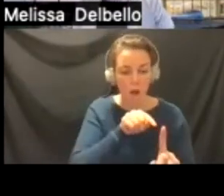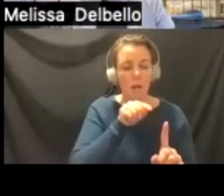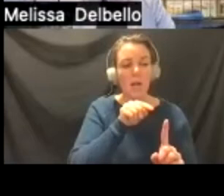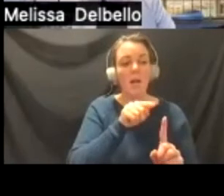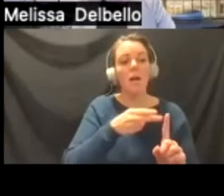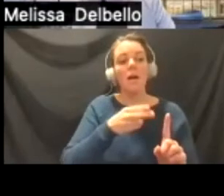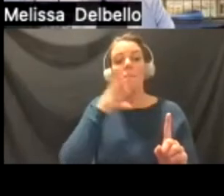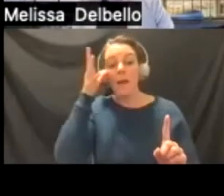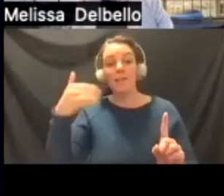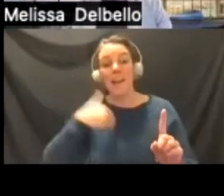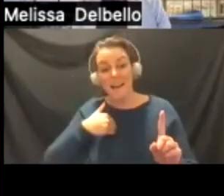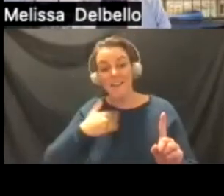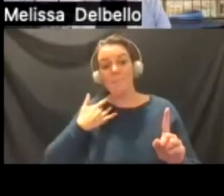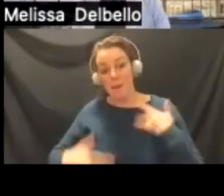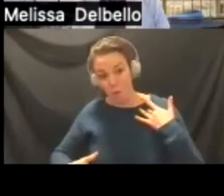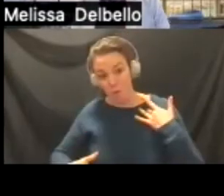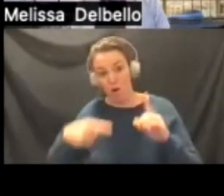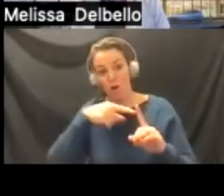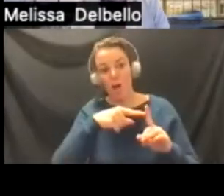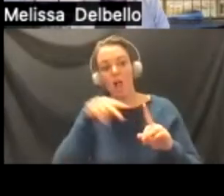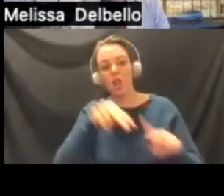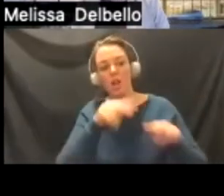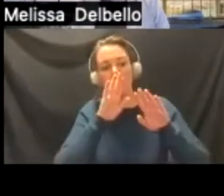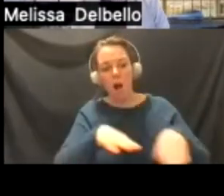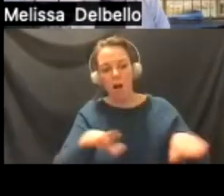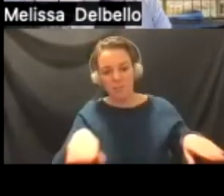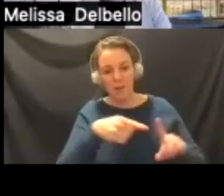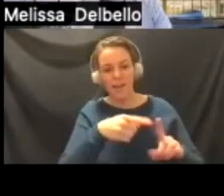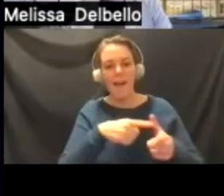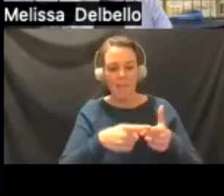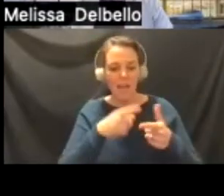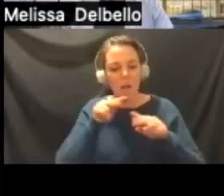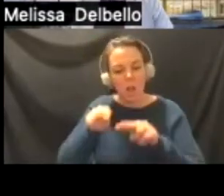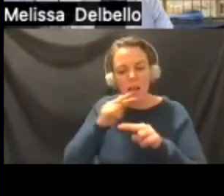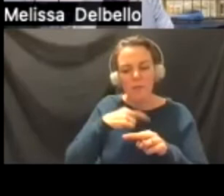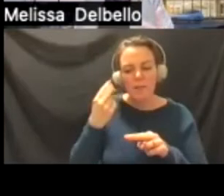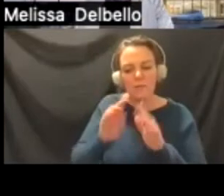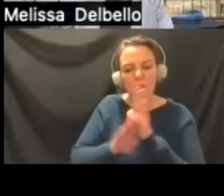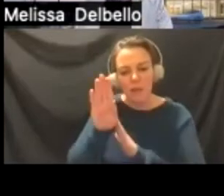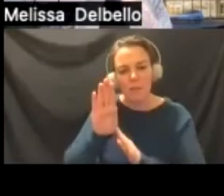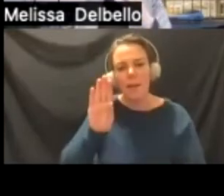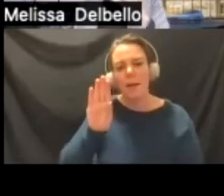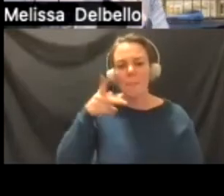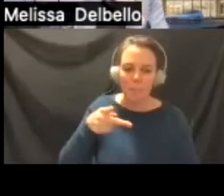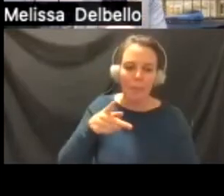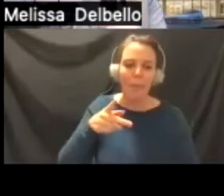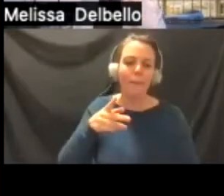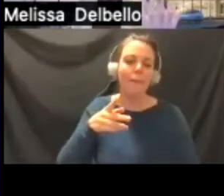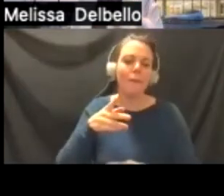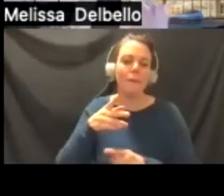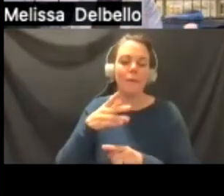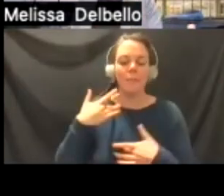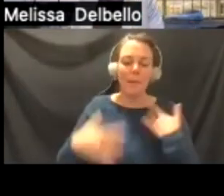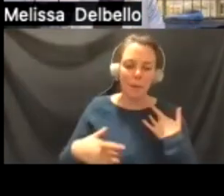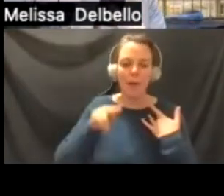with bipolar disorder, and looking at the risk of developing bipolar, other specified bipolar, not